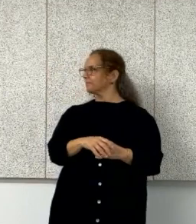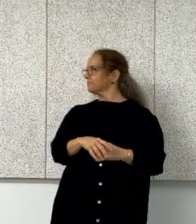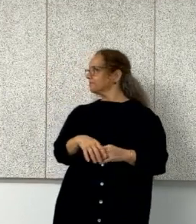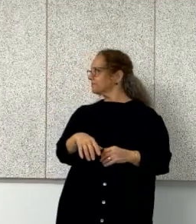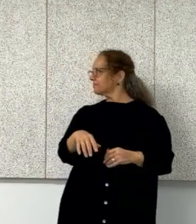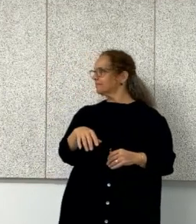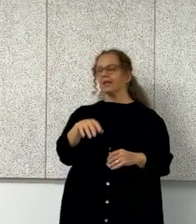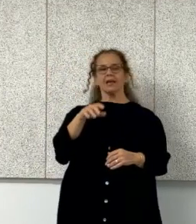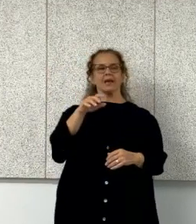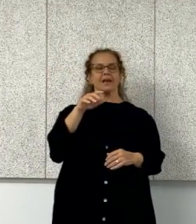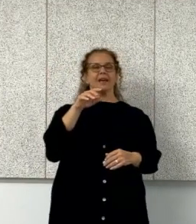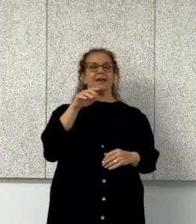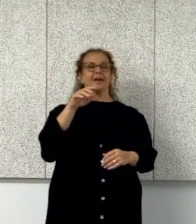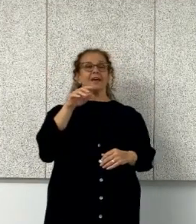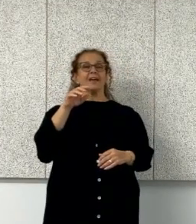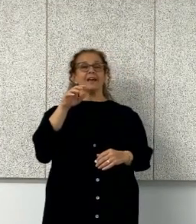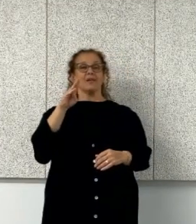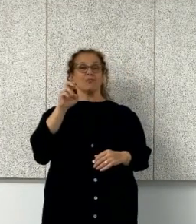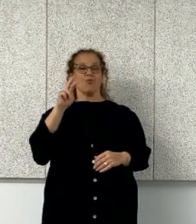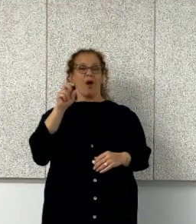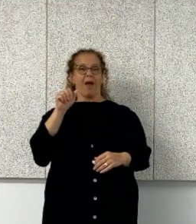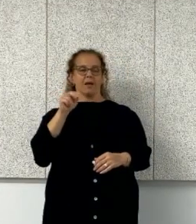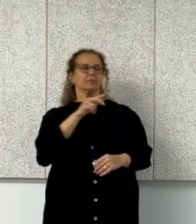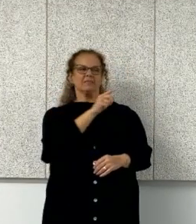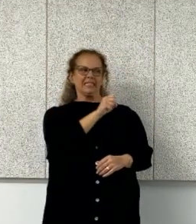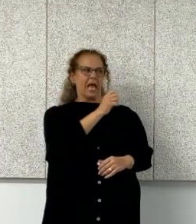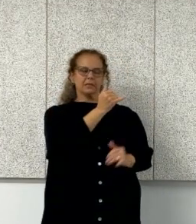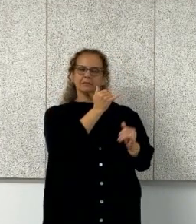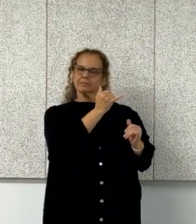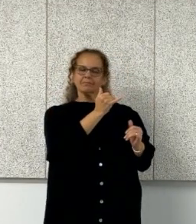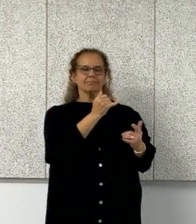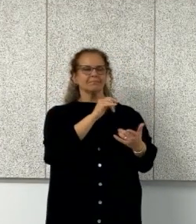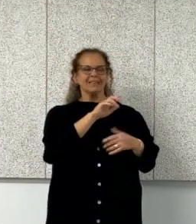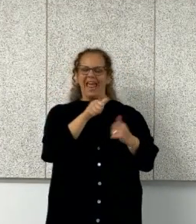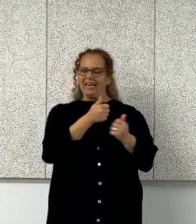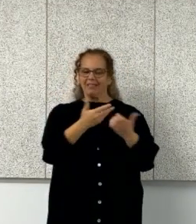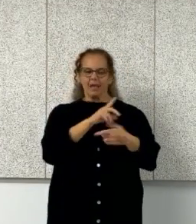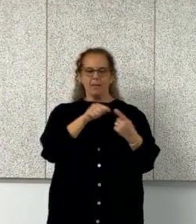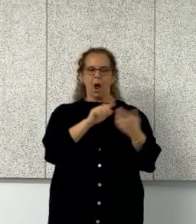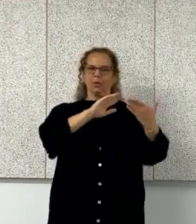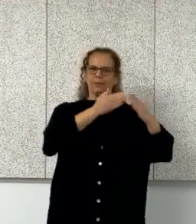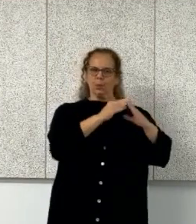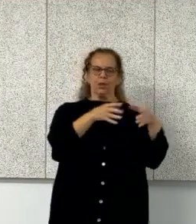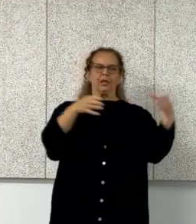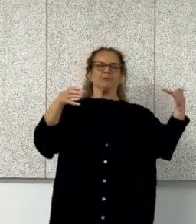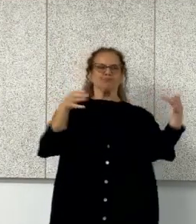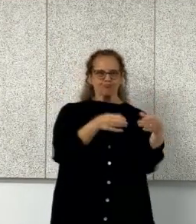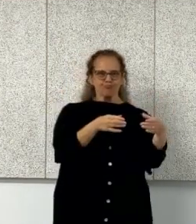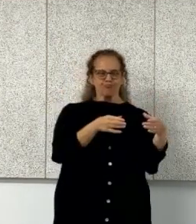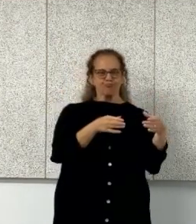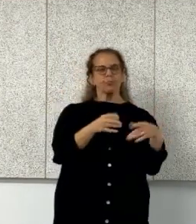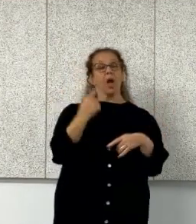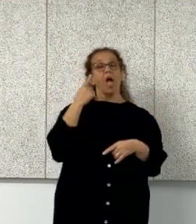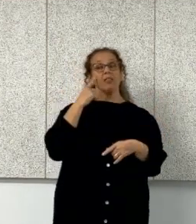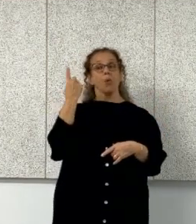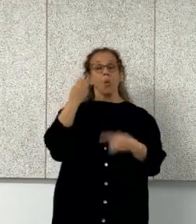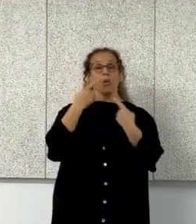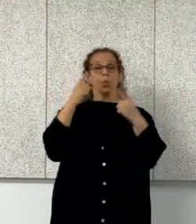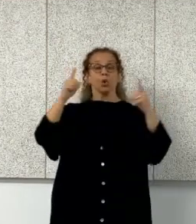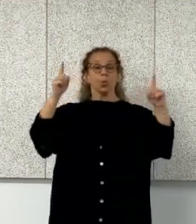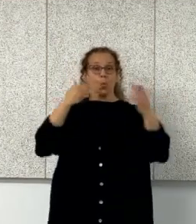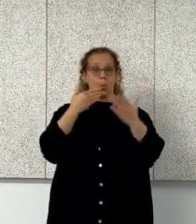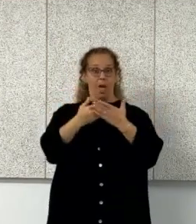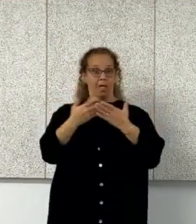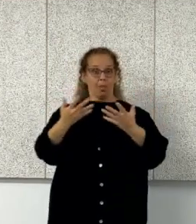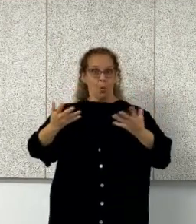I just love anything about gathering, community. Yeah. I think the thing that's most exciting to me that's working well is when particularly theater